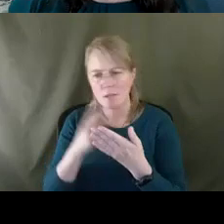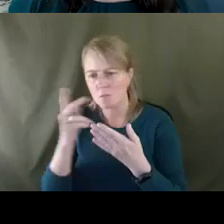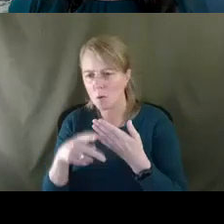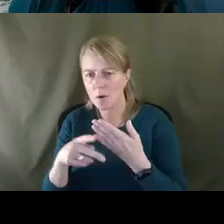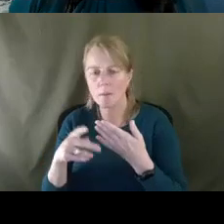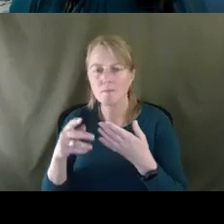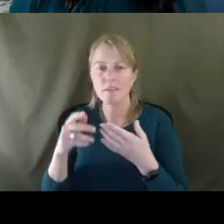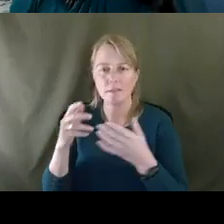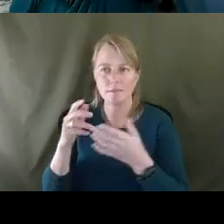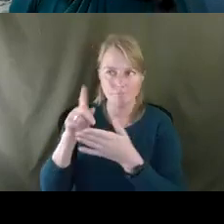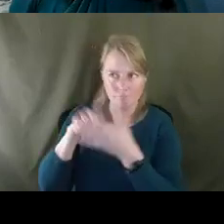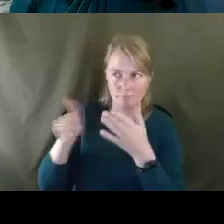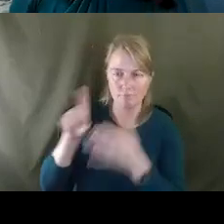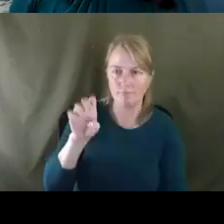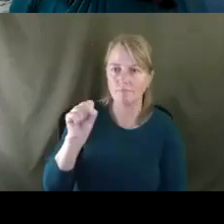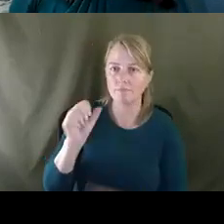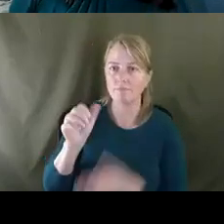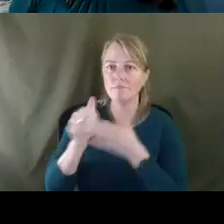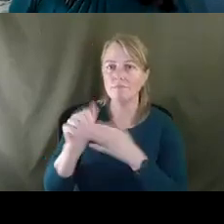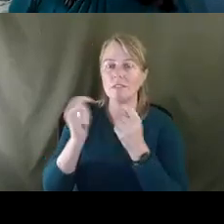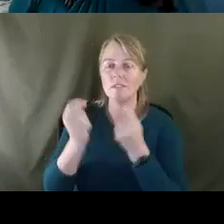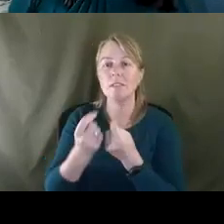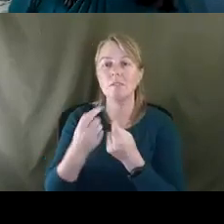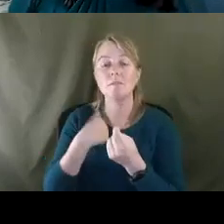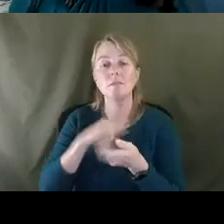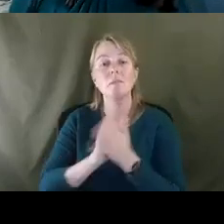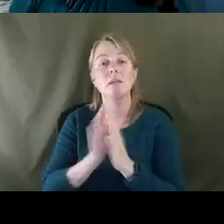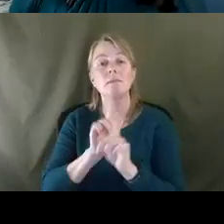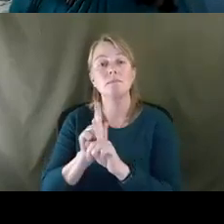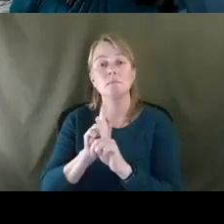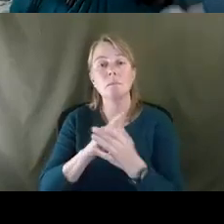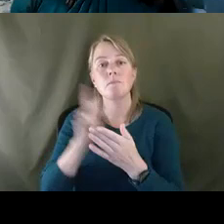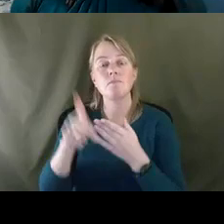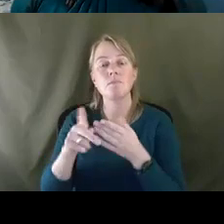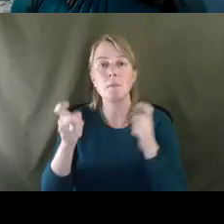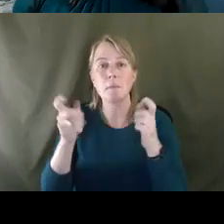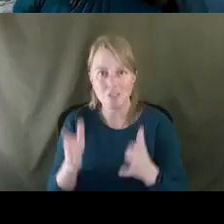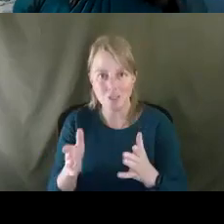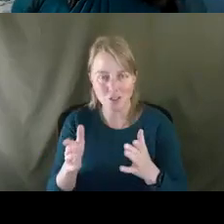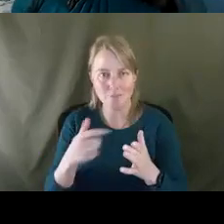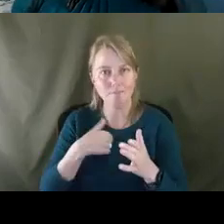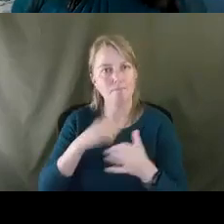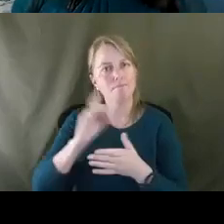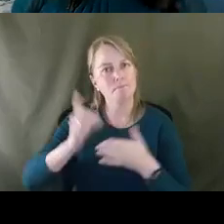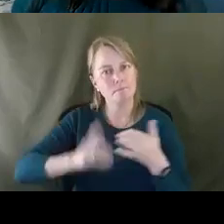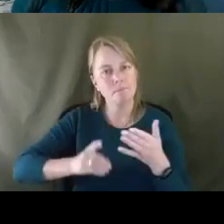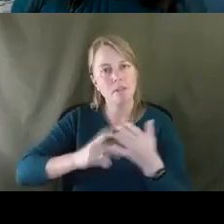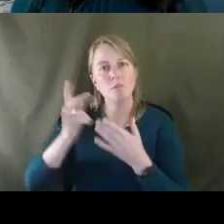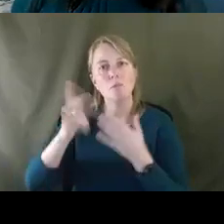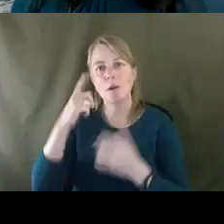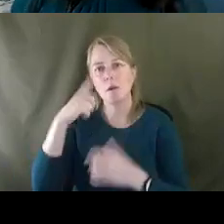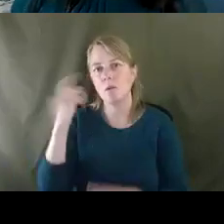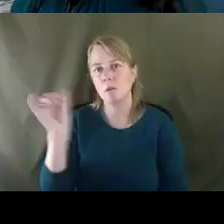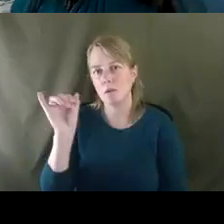DES leadership team. I was named the mentorship program manager and began the process of designing what the program would look like